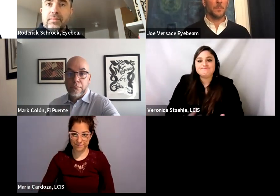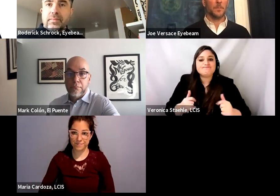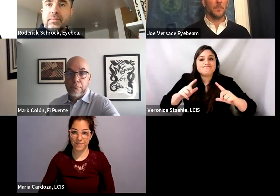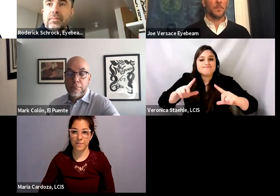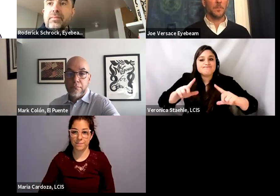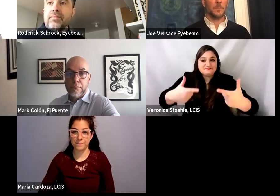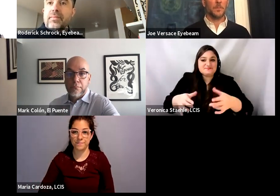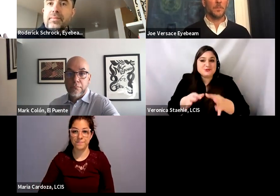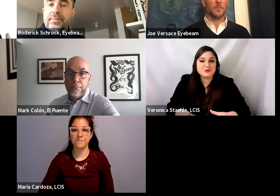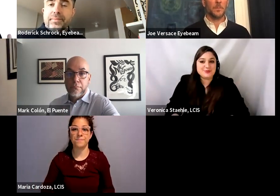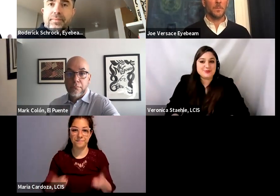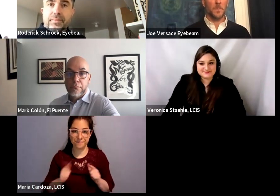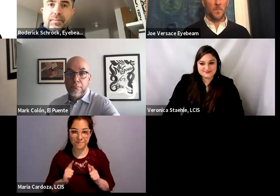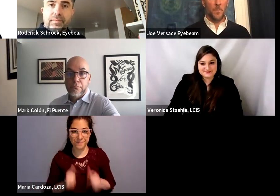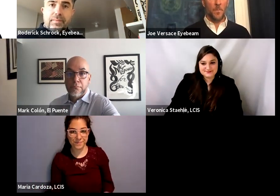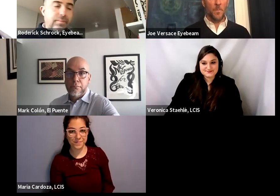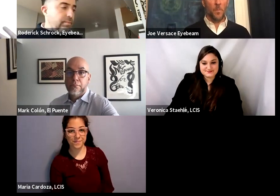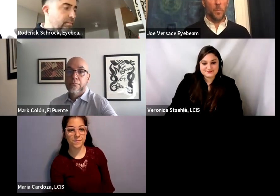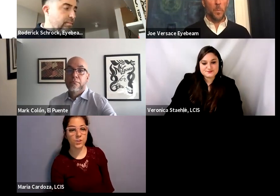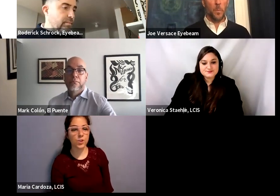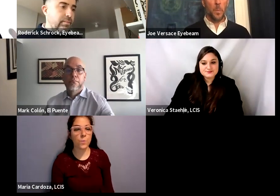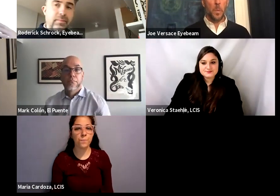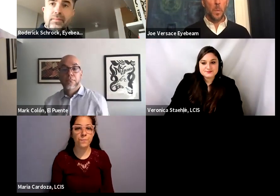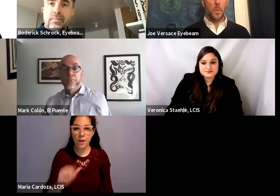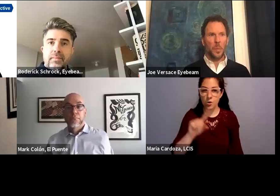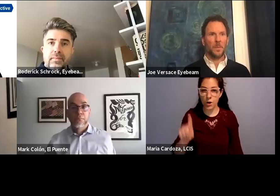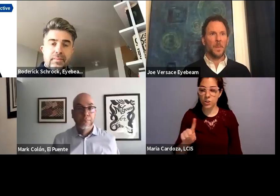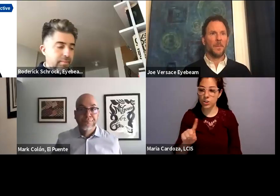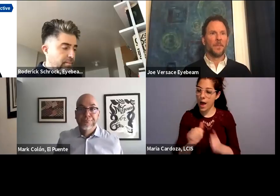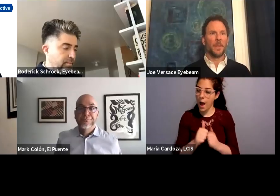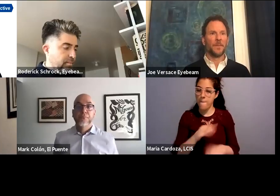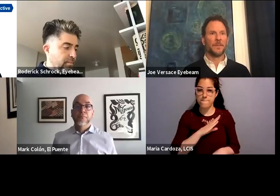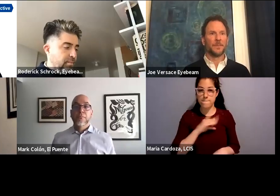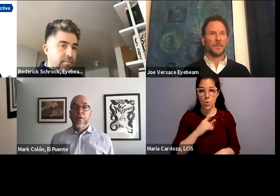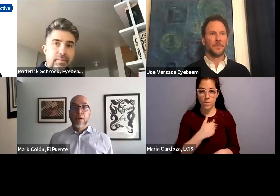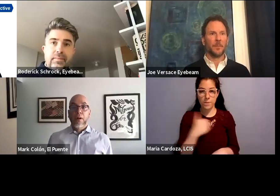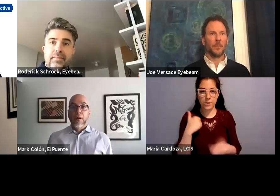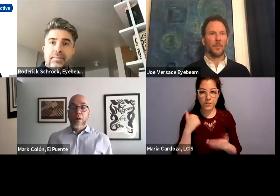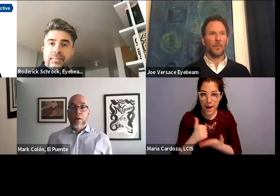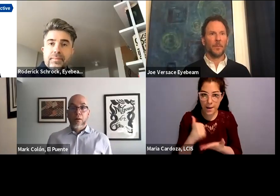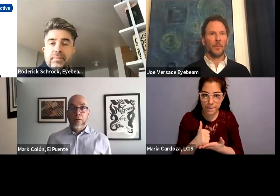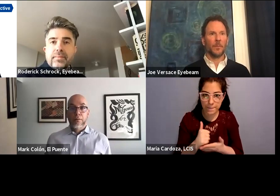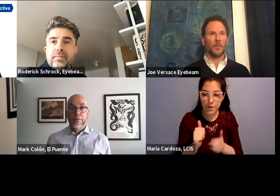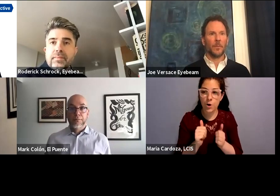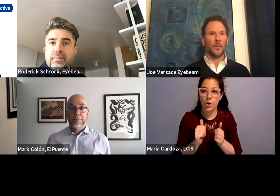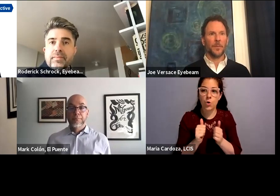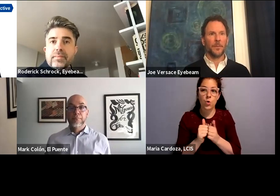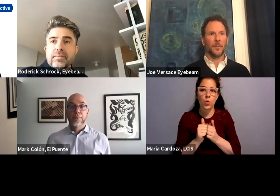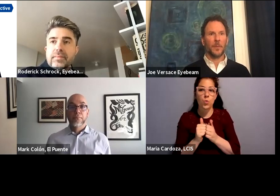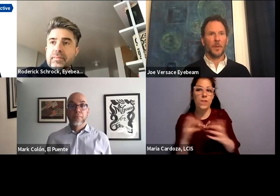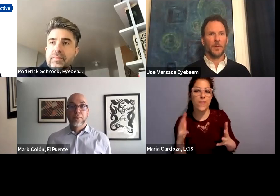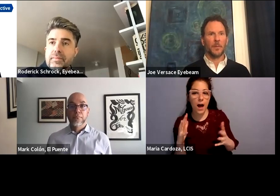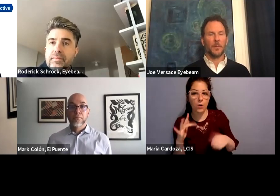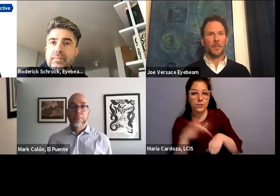can board members help with everything that's on your shoulders without veering too close into operations?